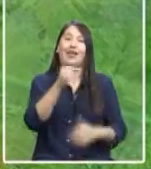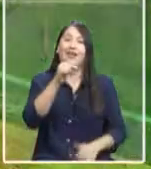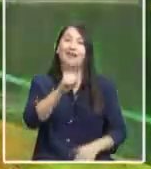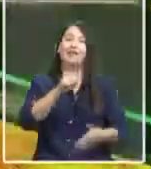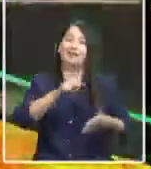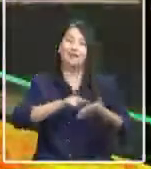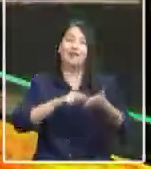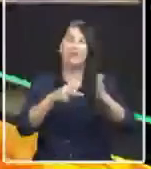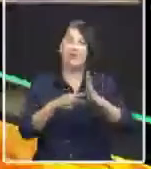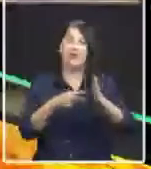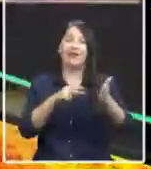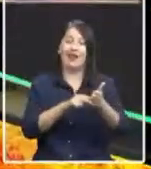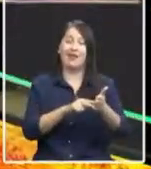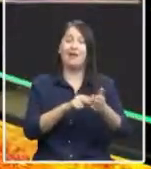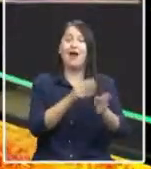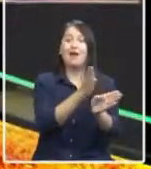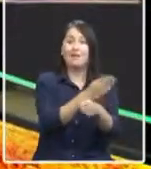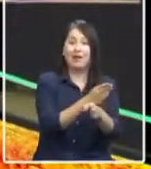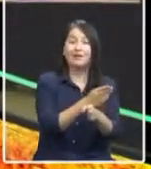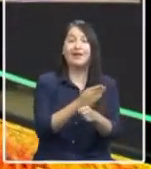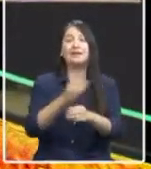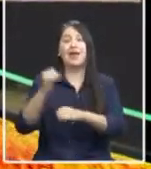much.